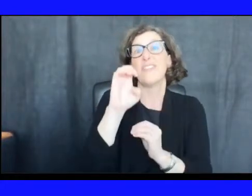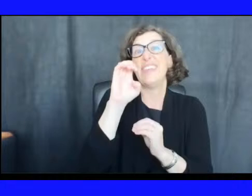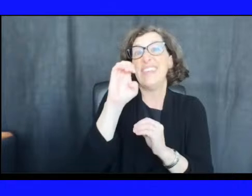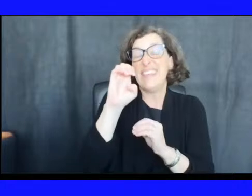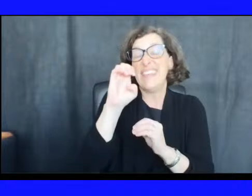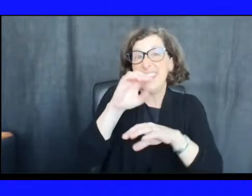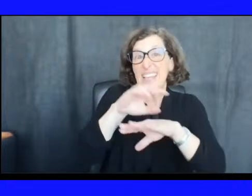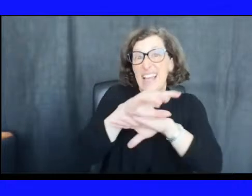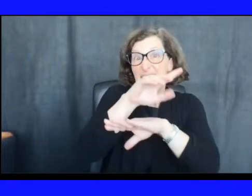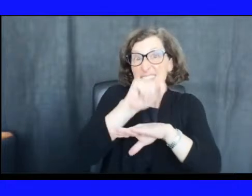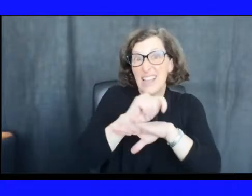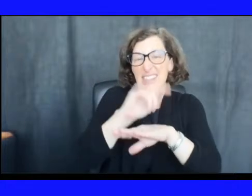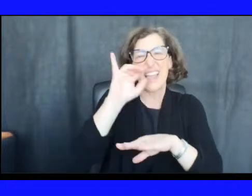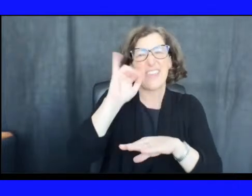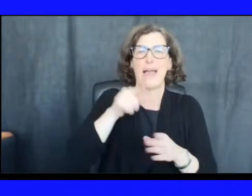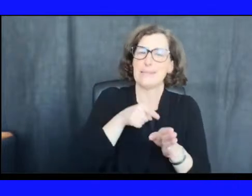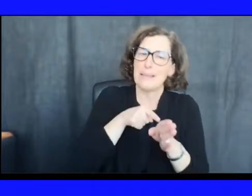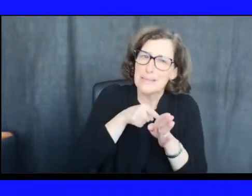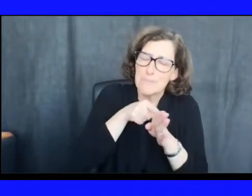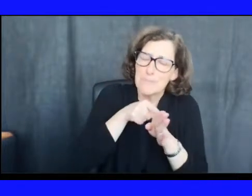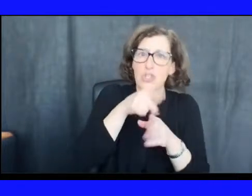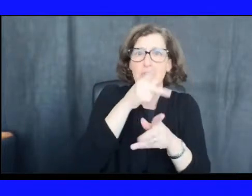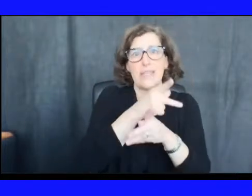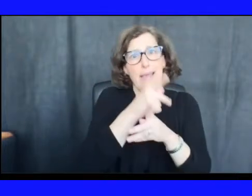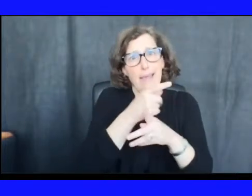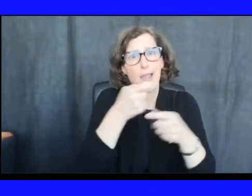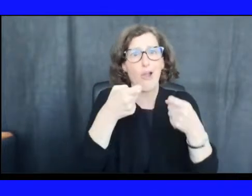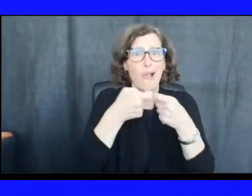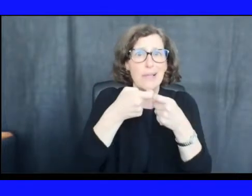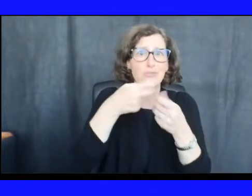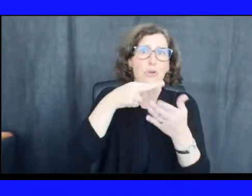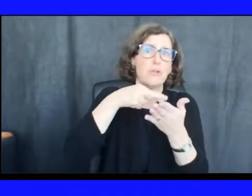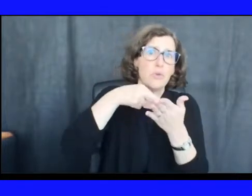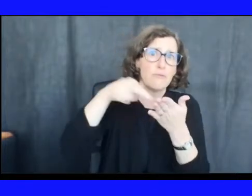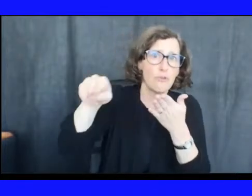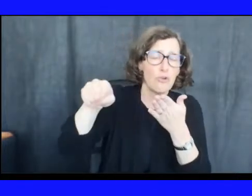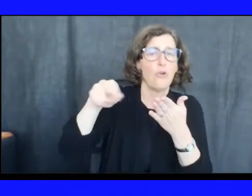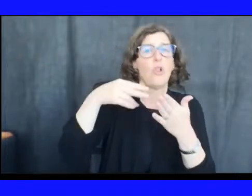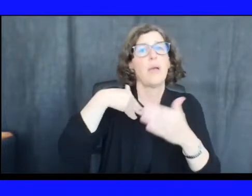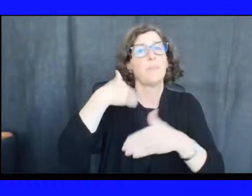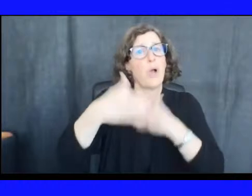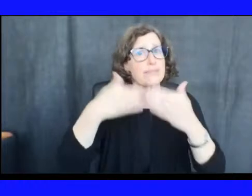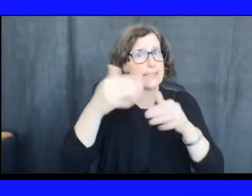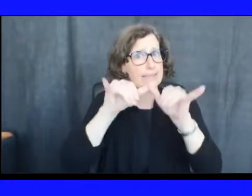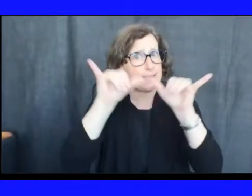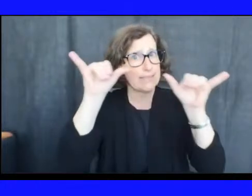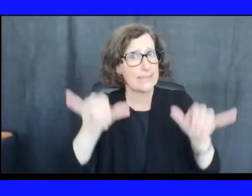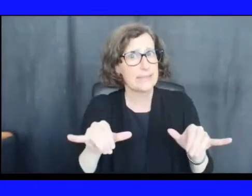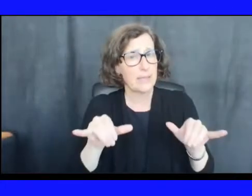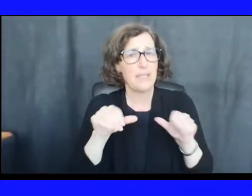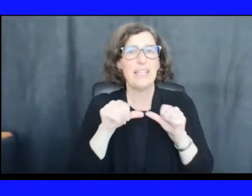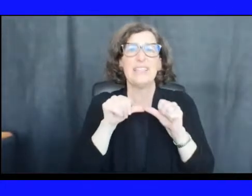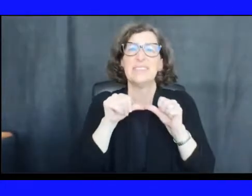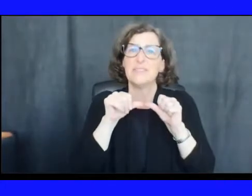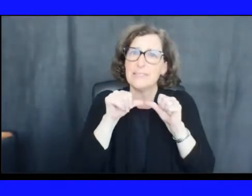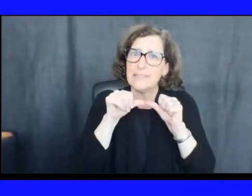specialties to build out expected practices with, and standardize e-consult as the primary way we do initial specialty consults